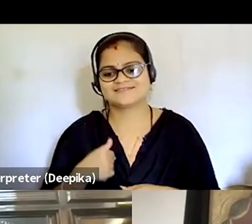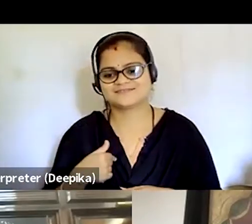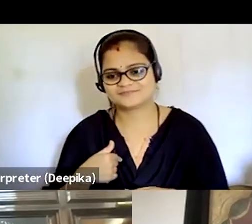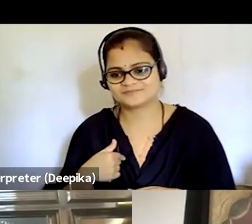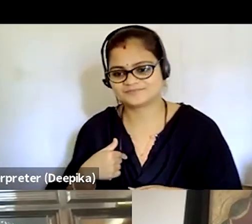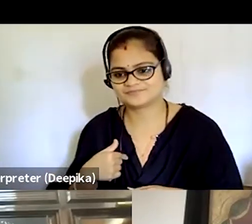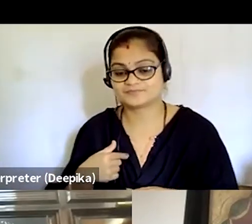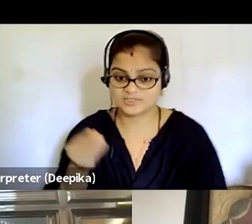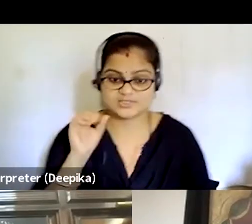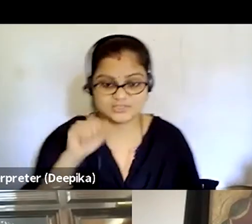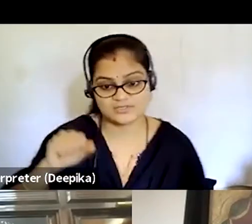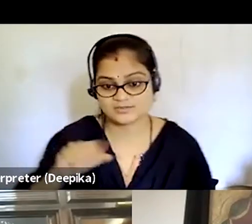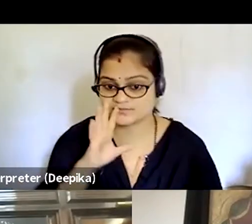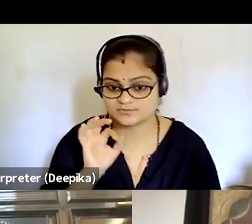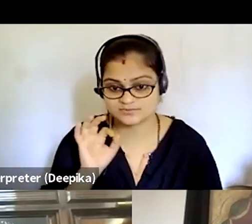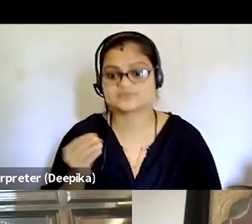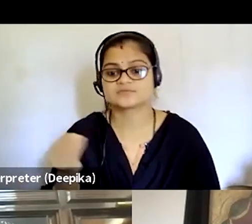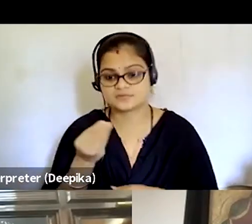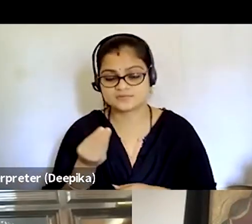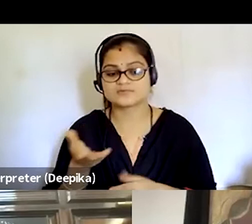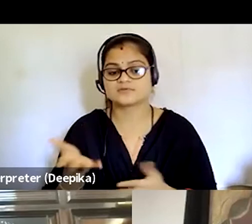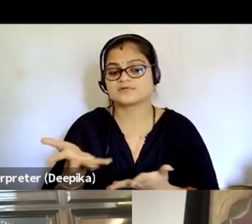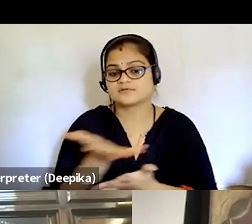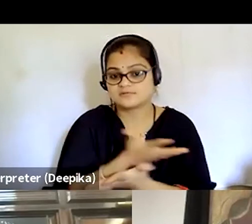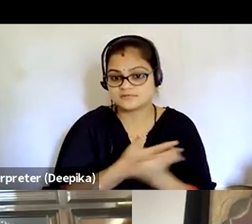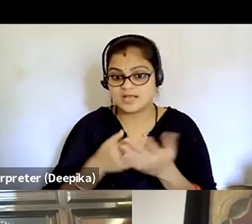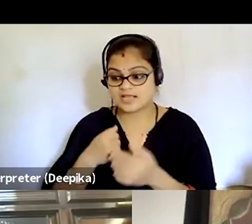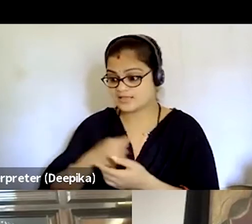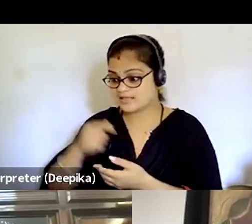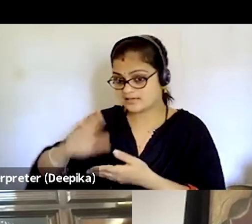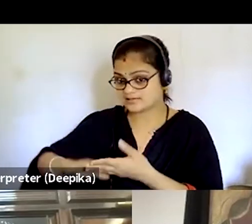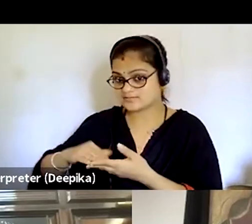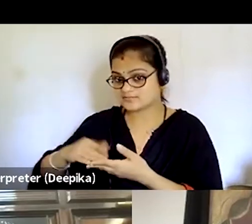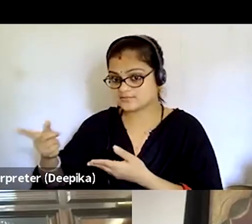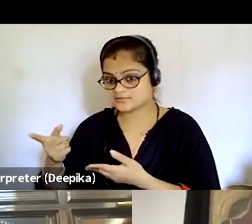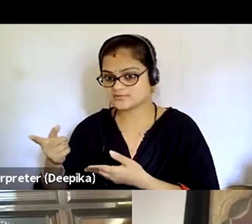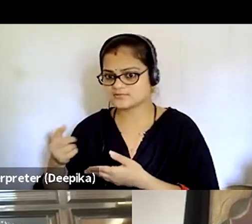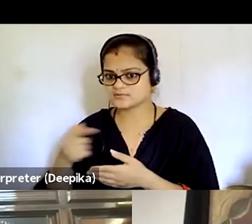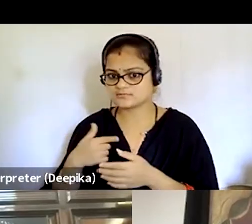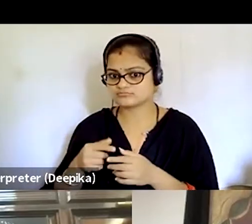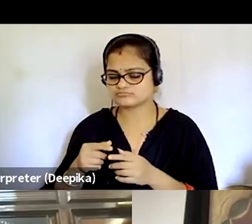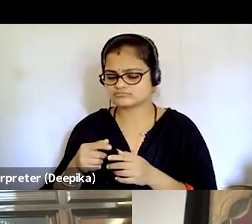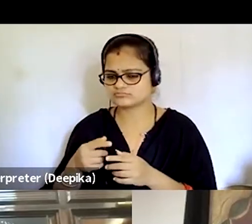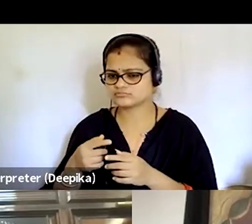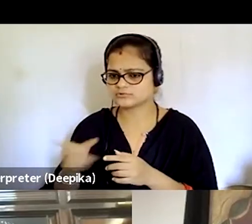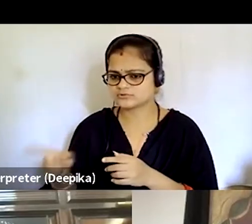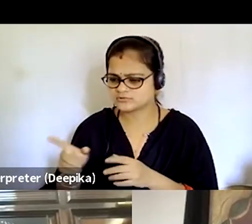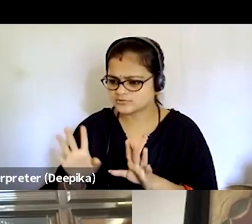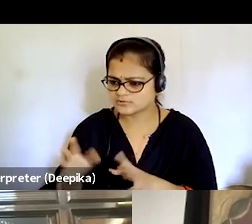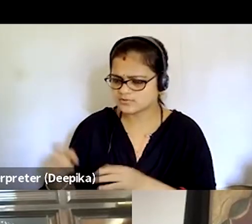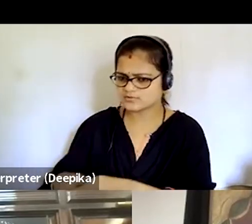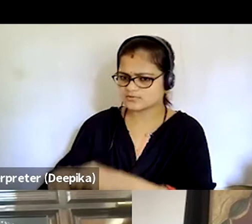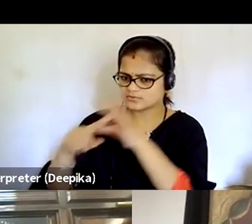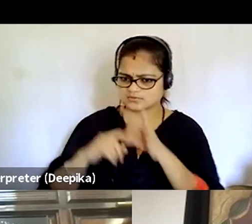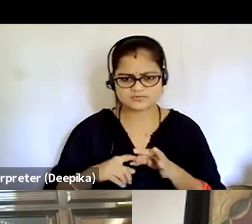taking a risk. We often had discussions like that. My husband, who was, running the space, would ask me, and I'd say,